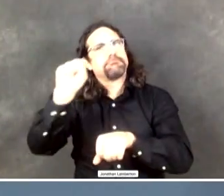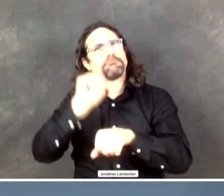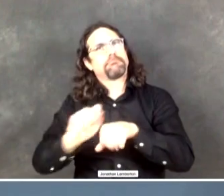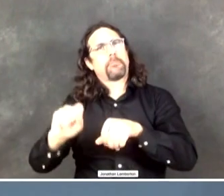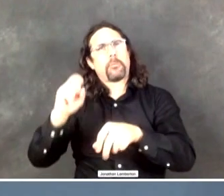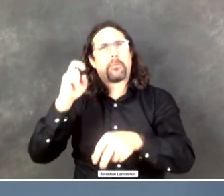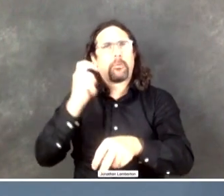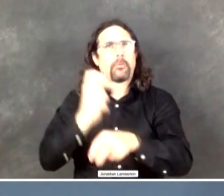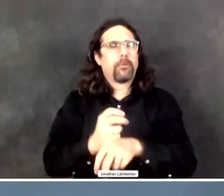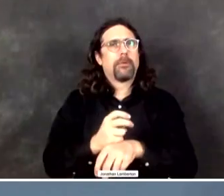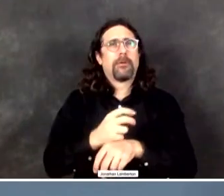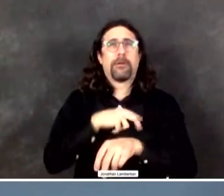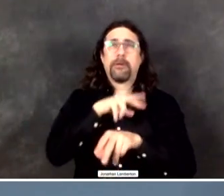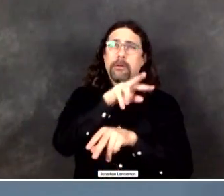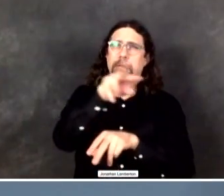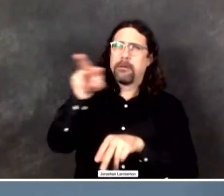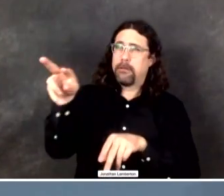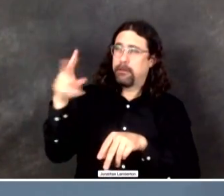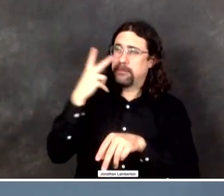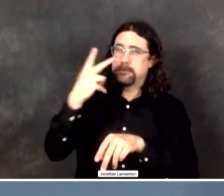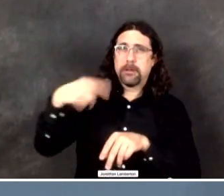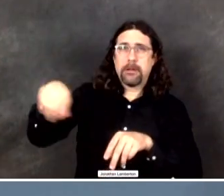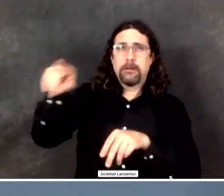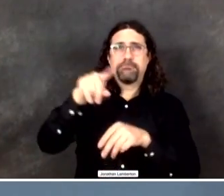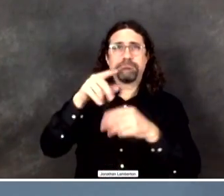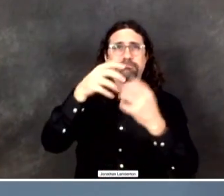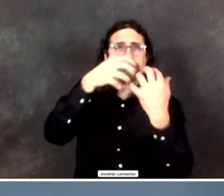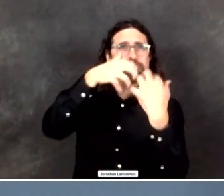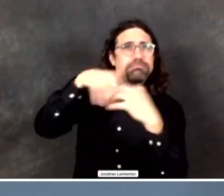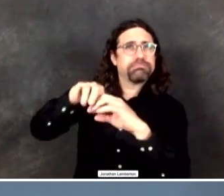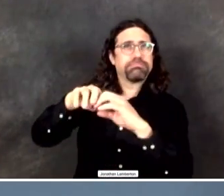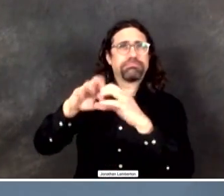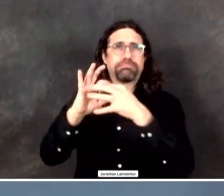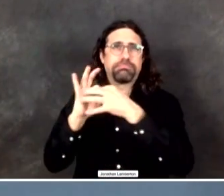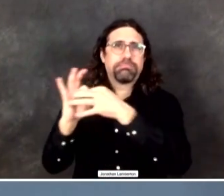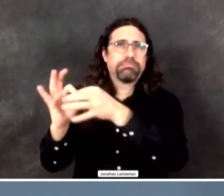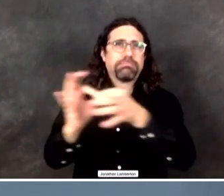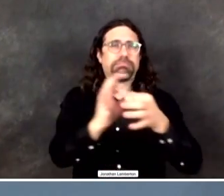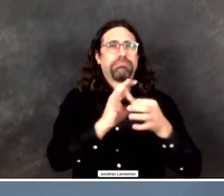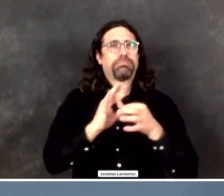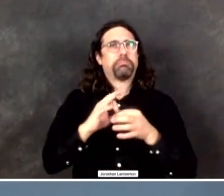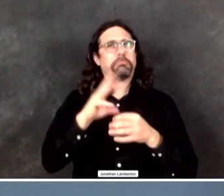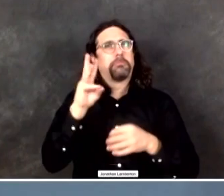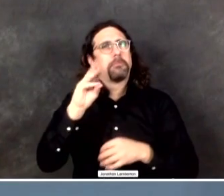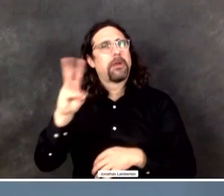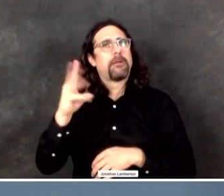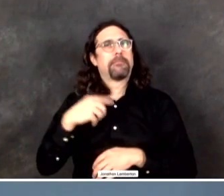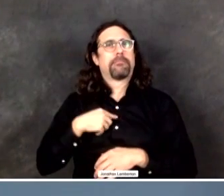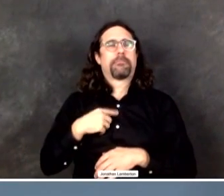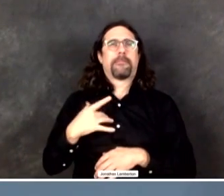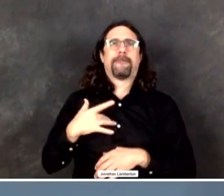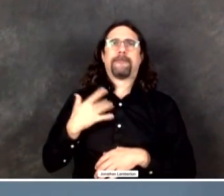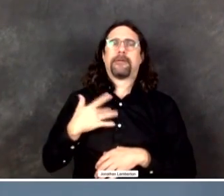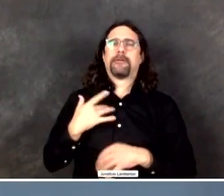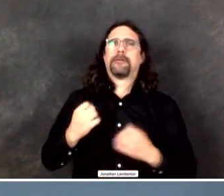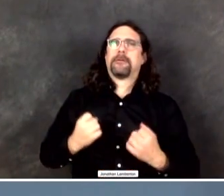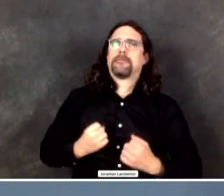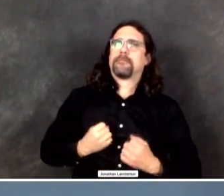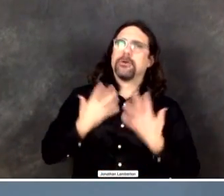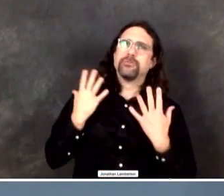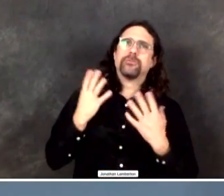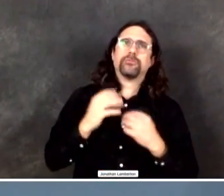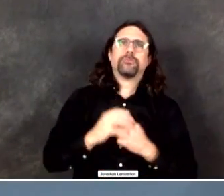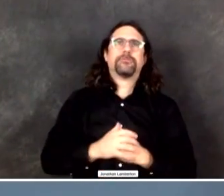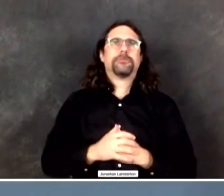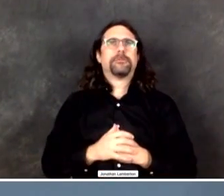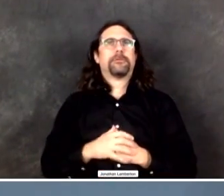special thanks to all of our colleagues and friends that are volunteering at the regional education centers, our food service workers,